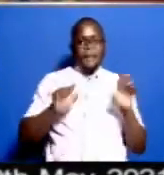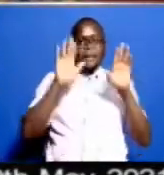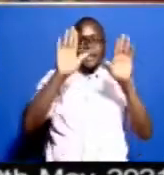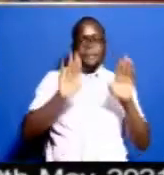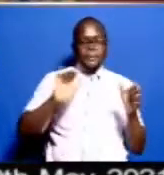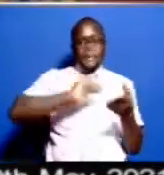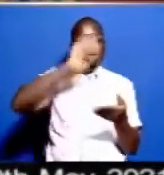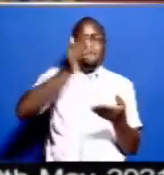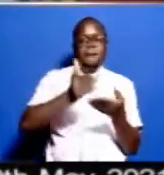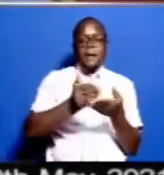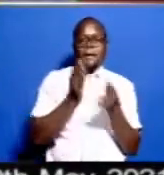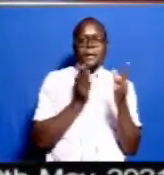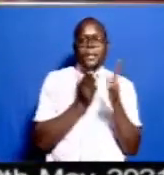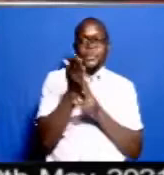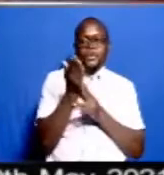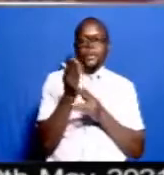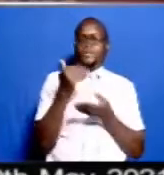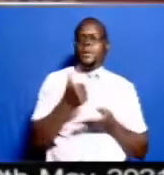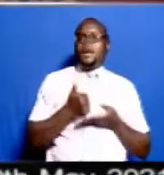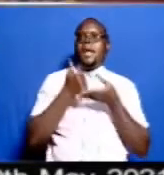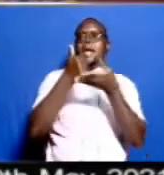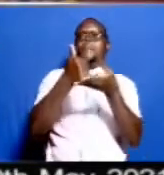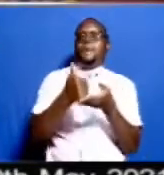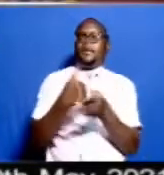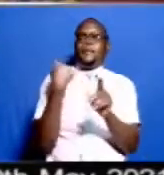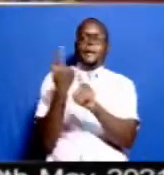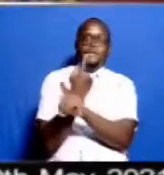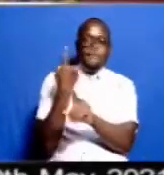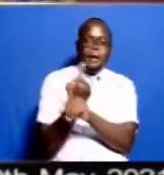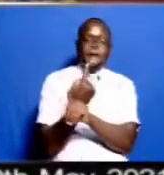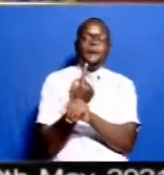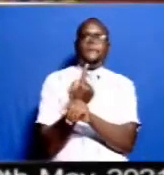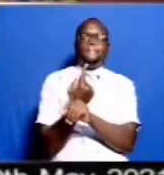fund in terms of helping various